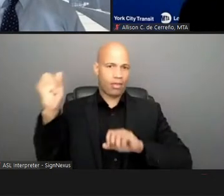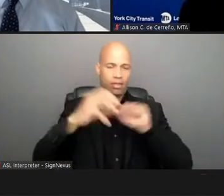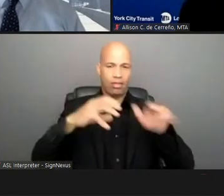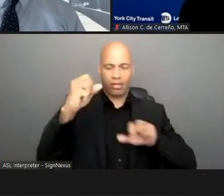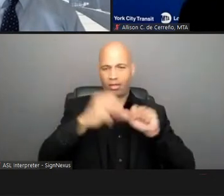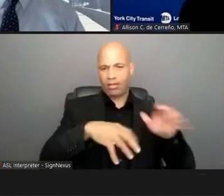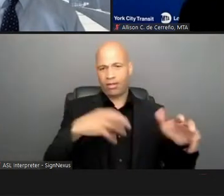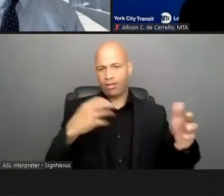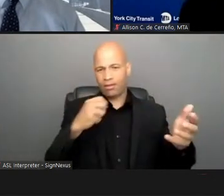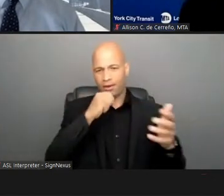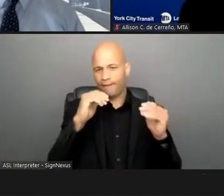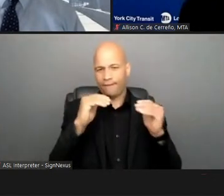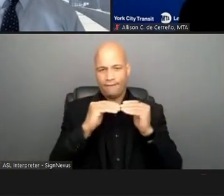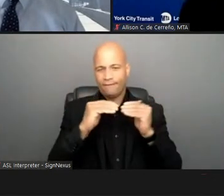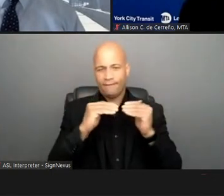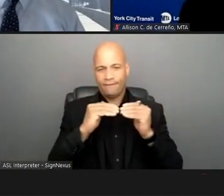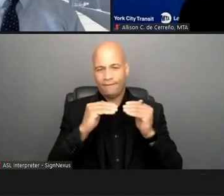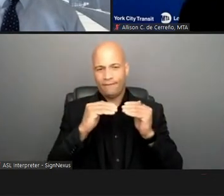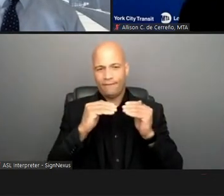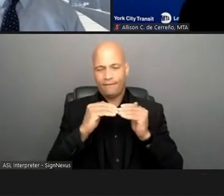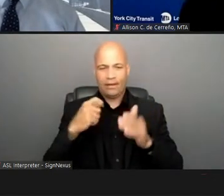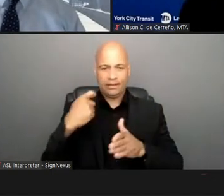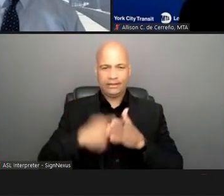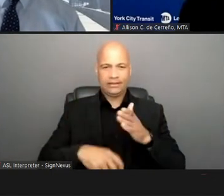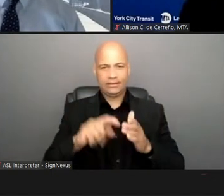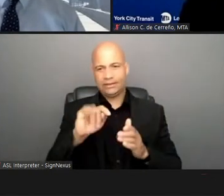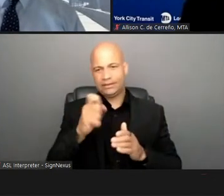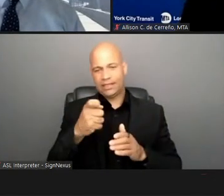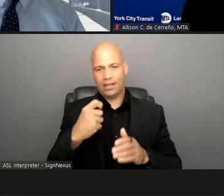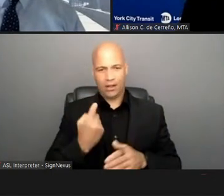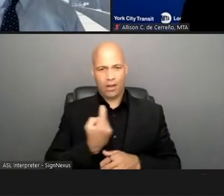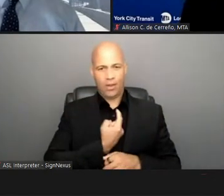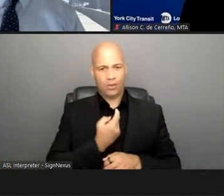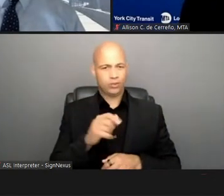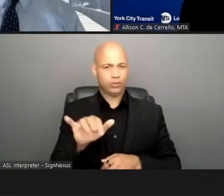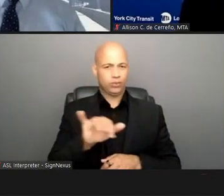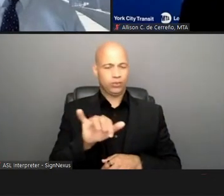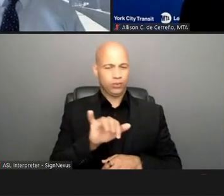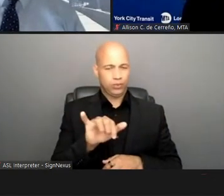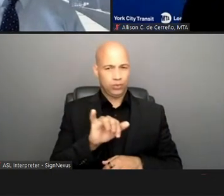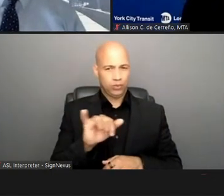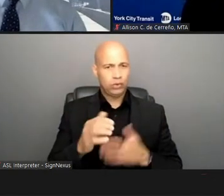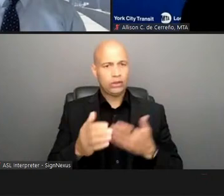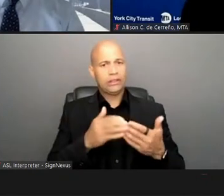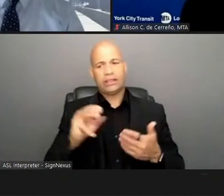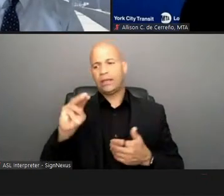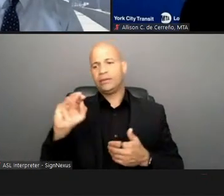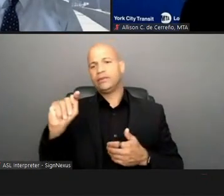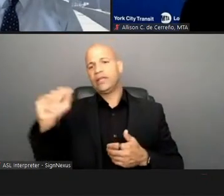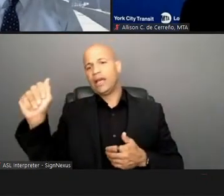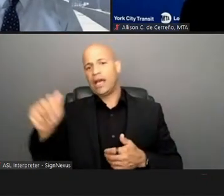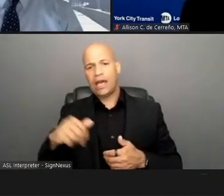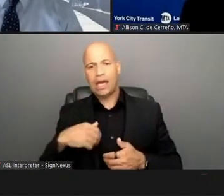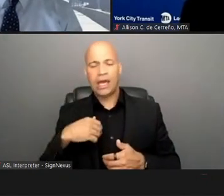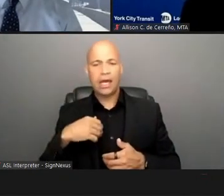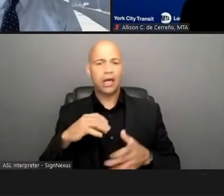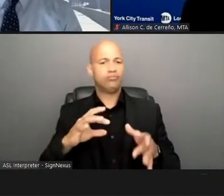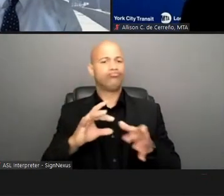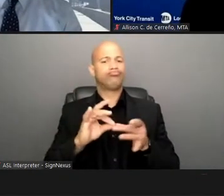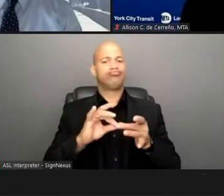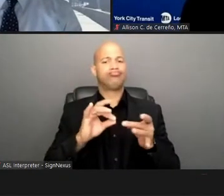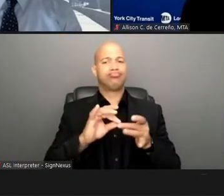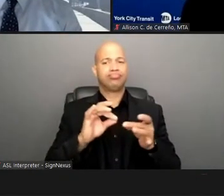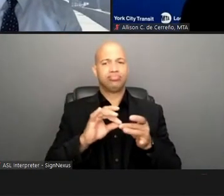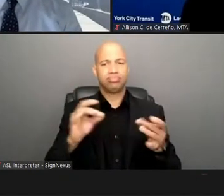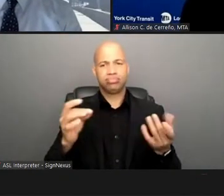not fair to impose this congestion tax alone on us alone as well it's easy for MTA Executives and city council people people getting